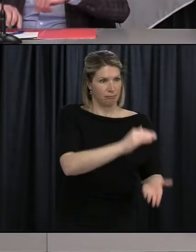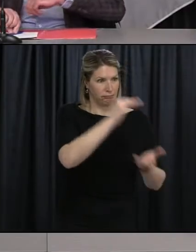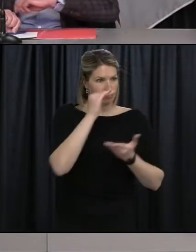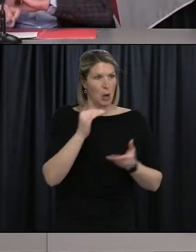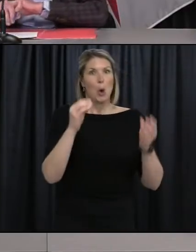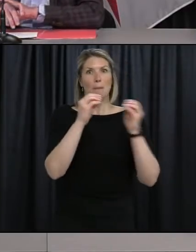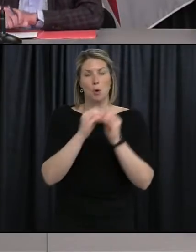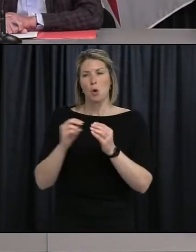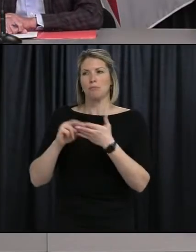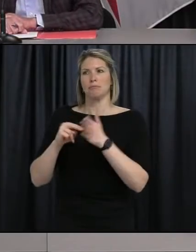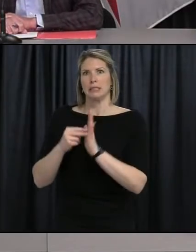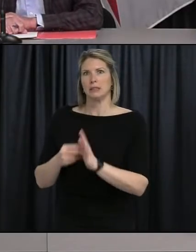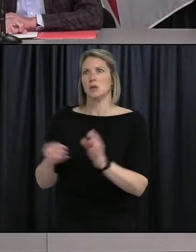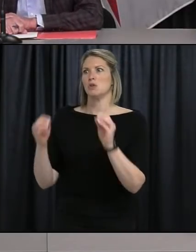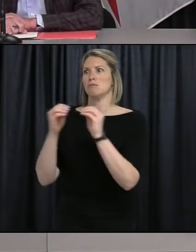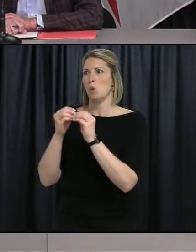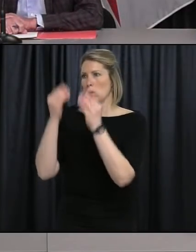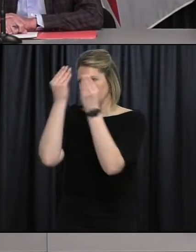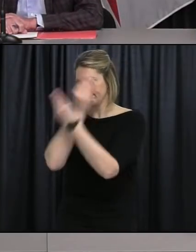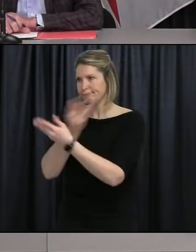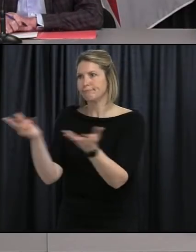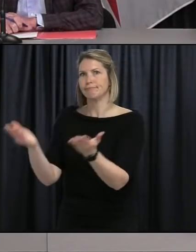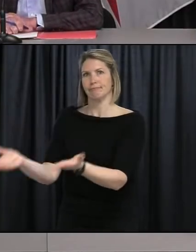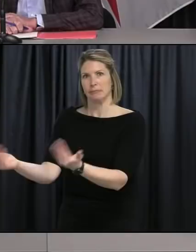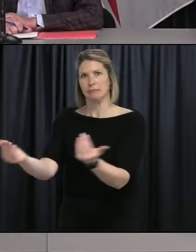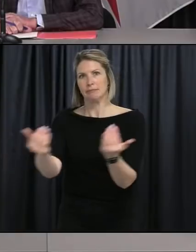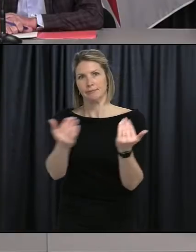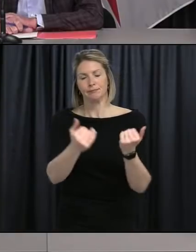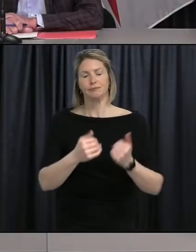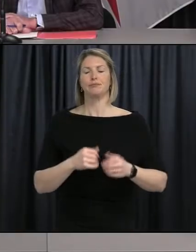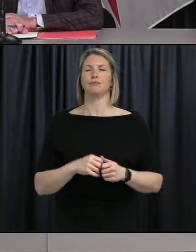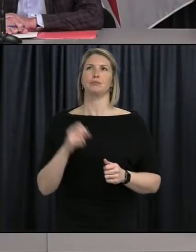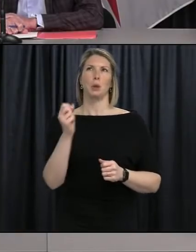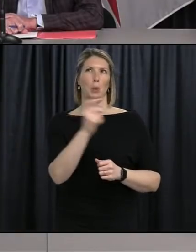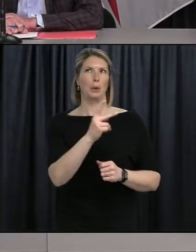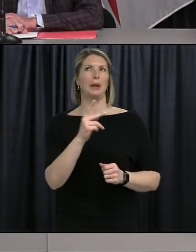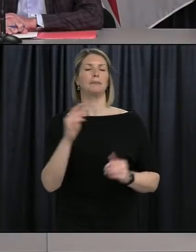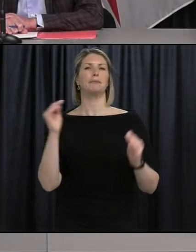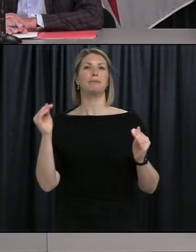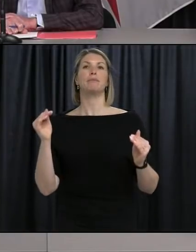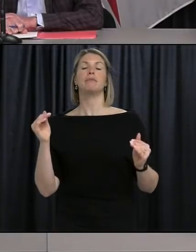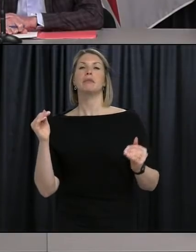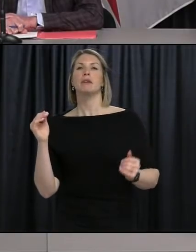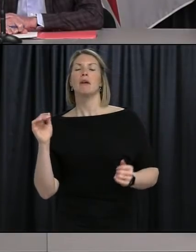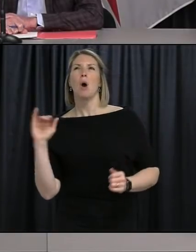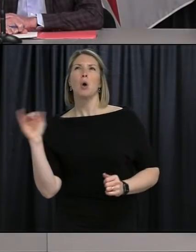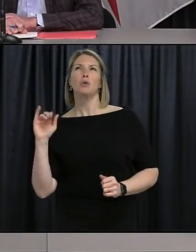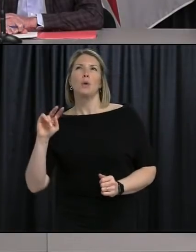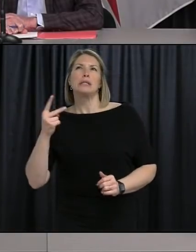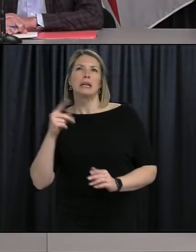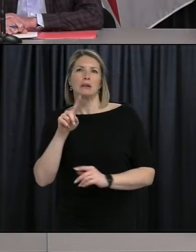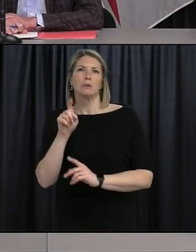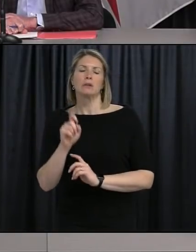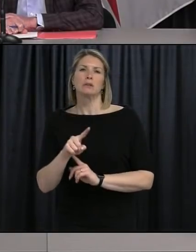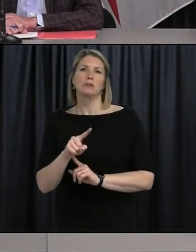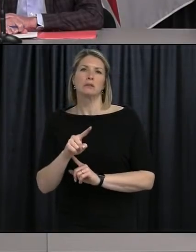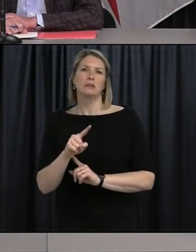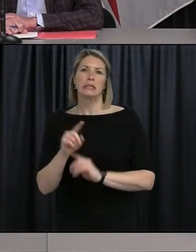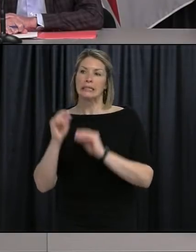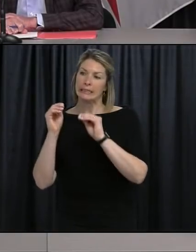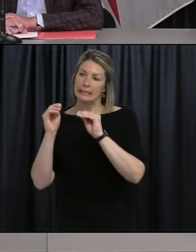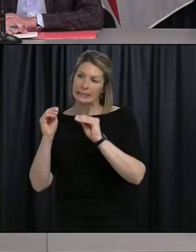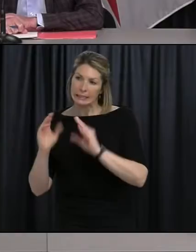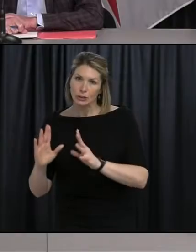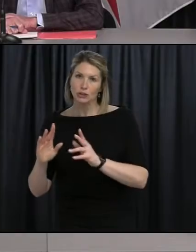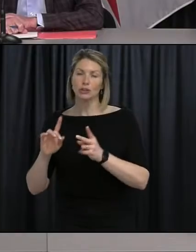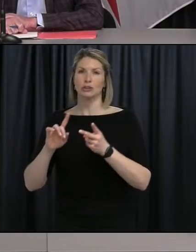And I'm wondering if there's a reason that priority groups such as teachers, vocational workers, if they fell into the right age